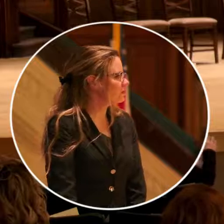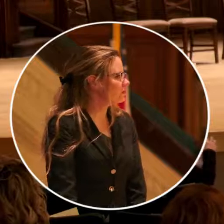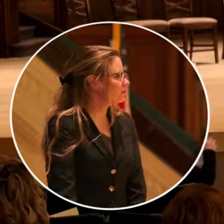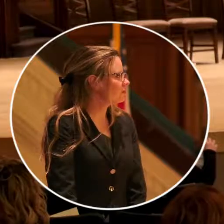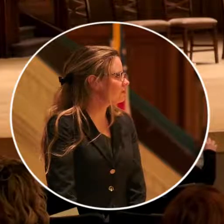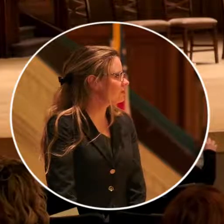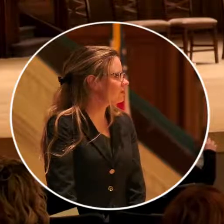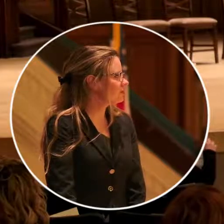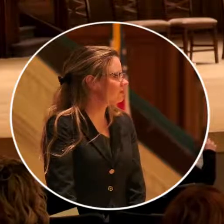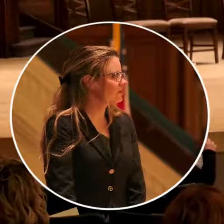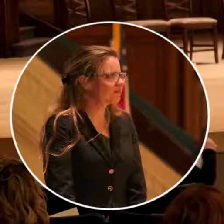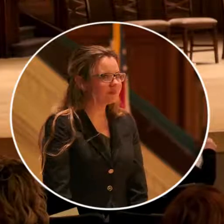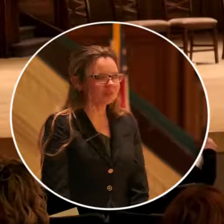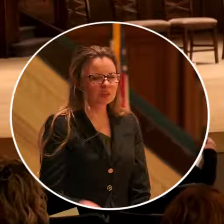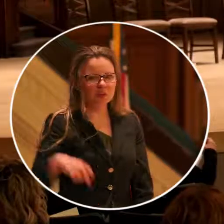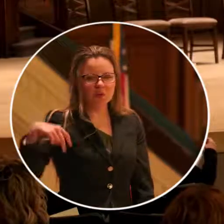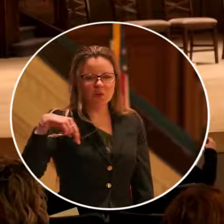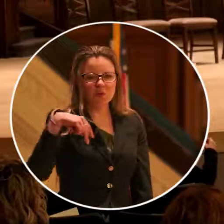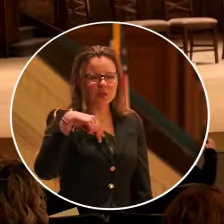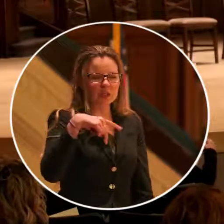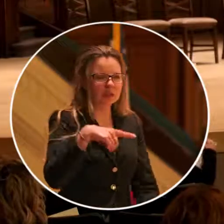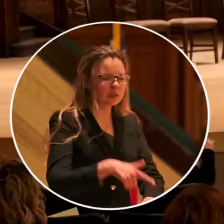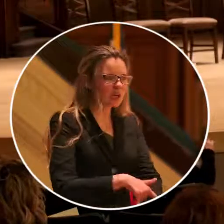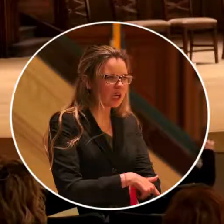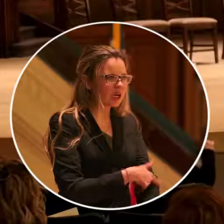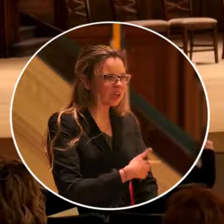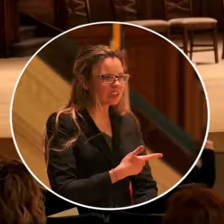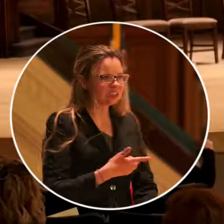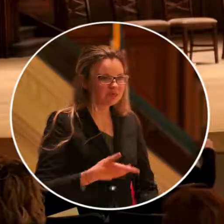That's a long walk in real pants.